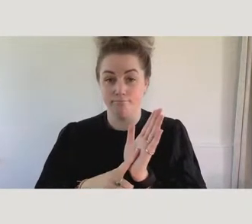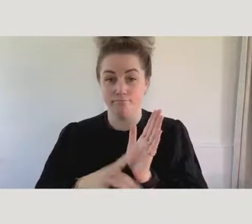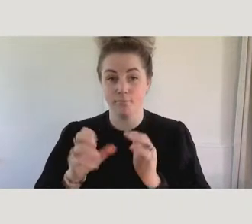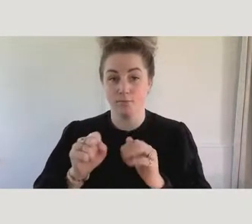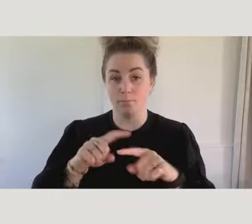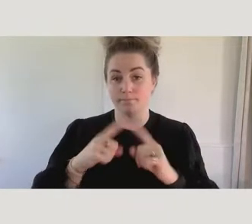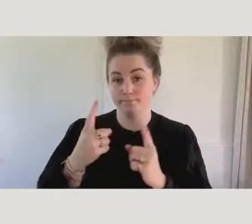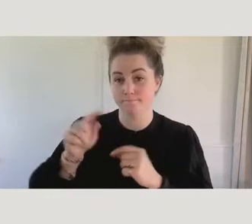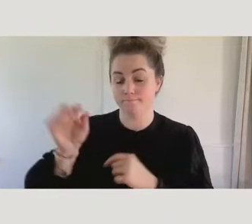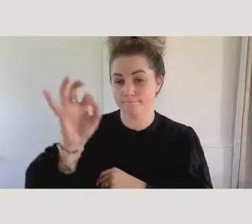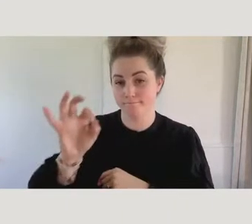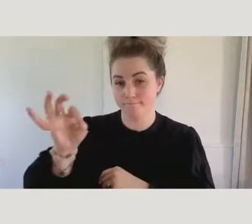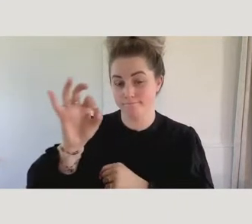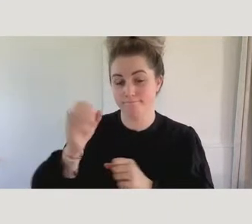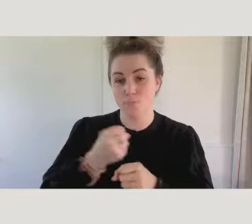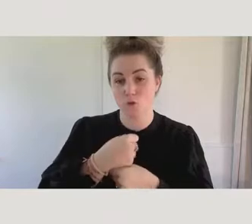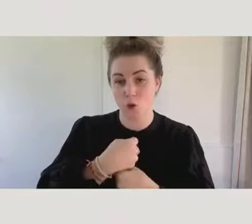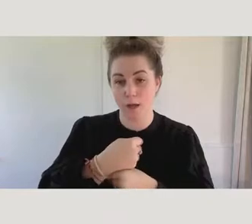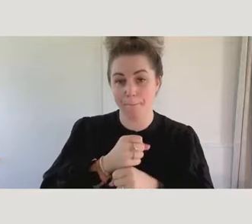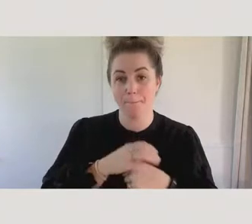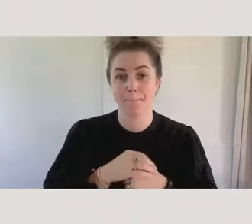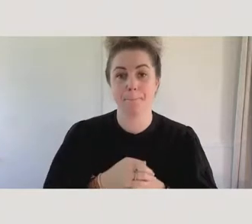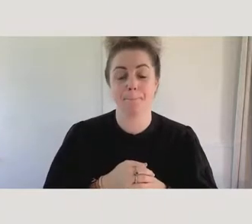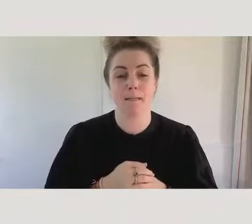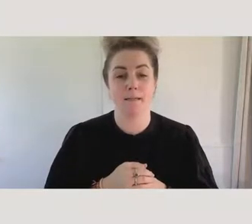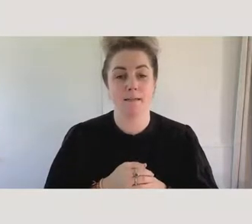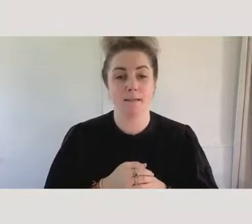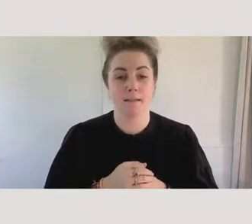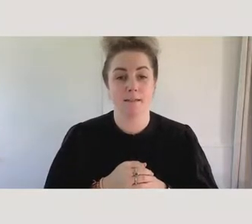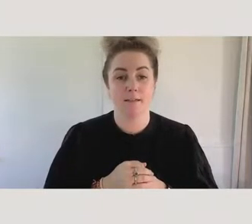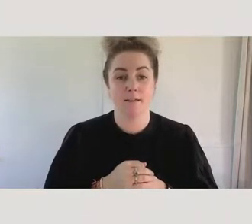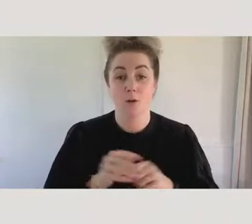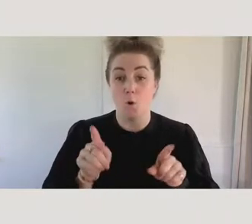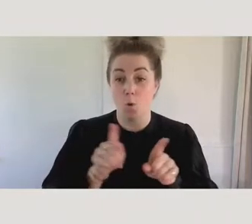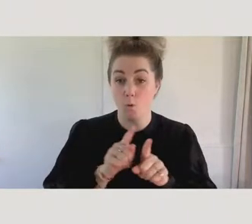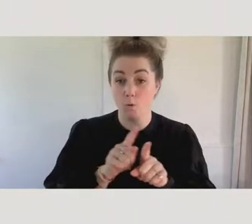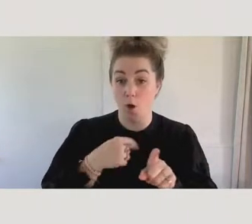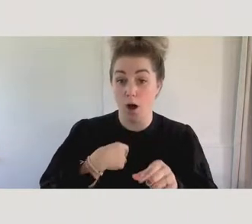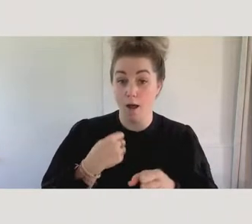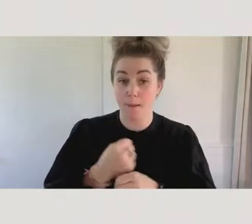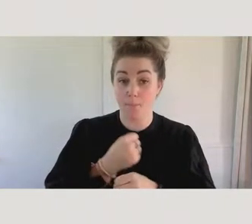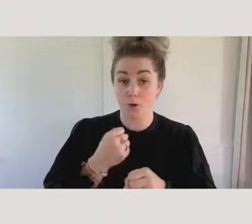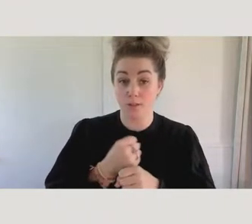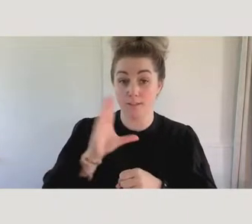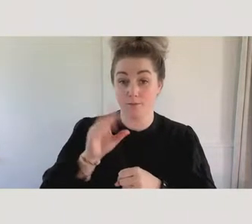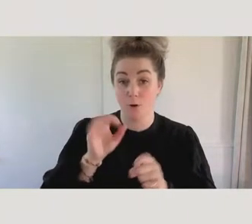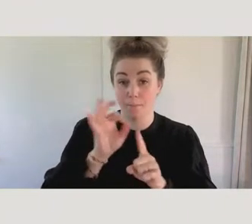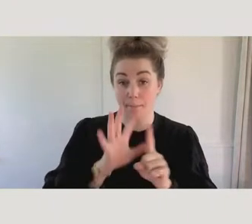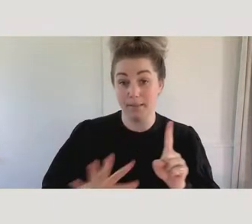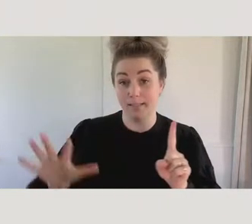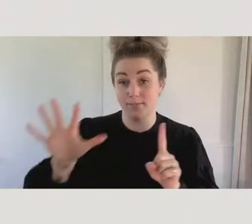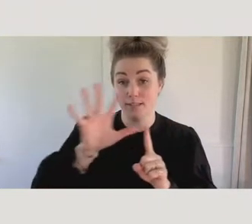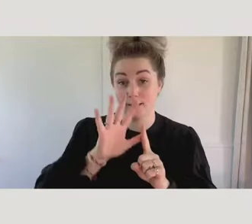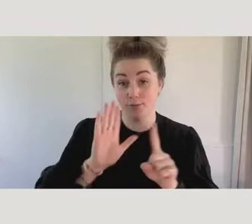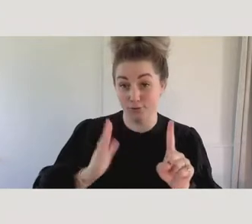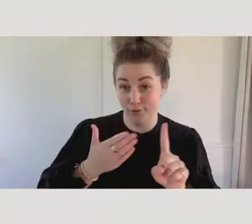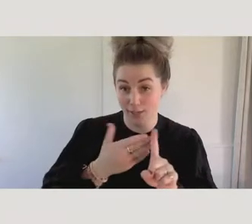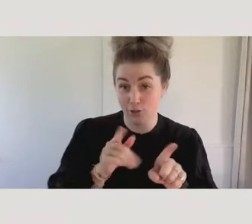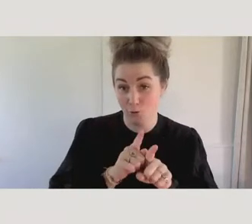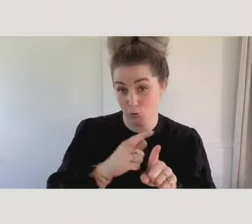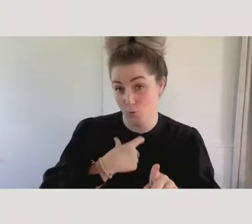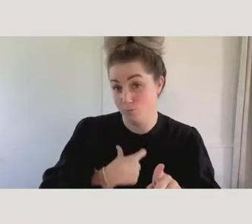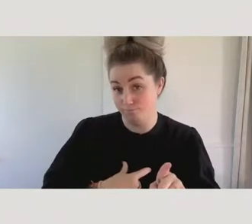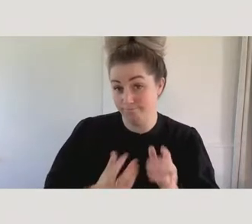and Tonga um I'm also a product of the Pacific strategy